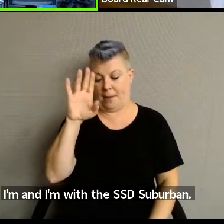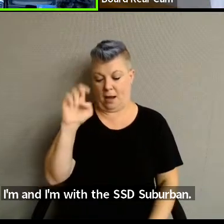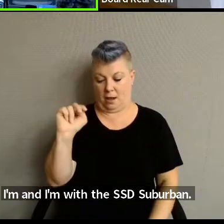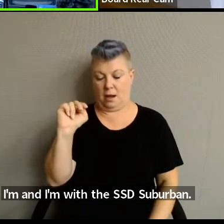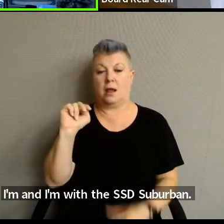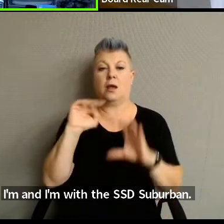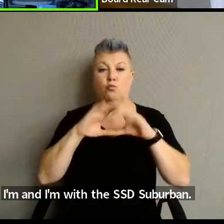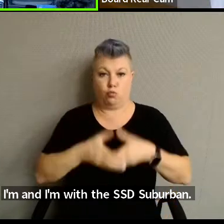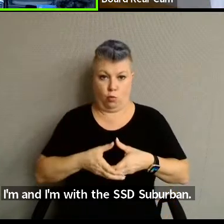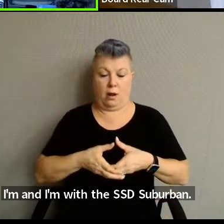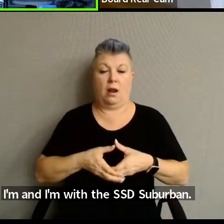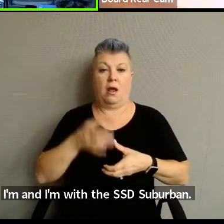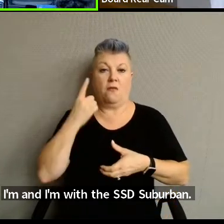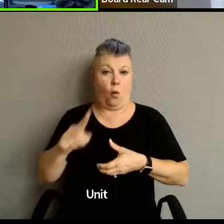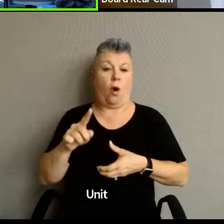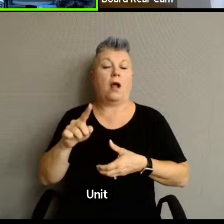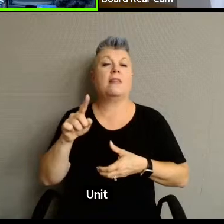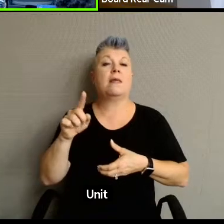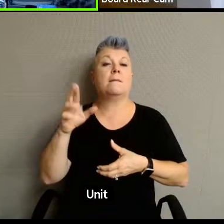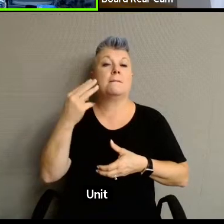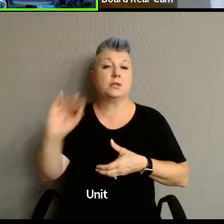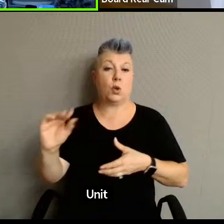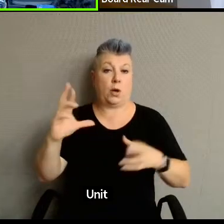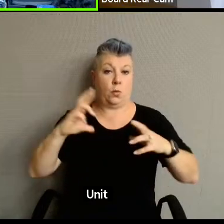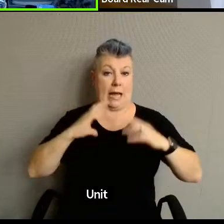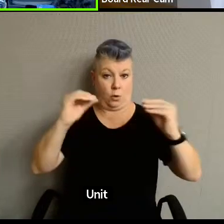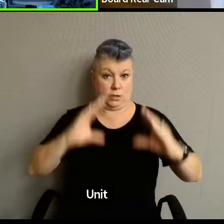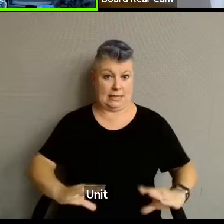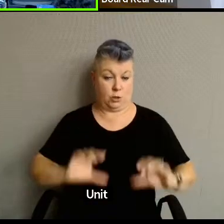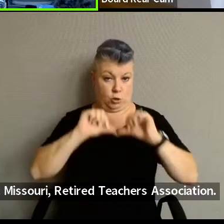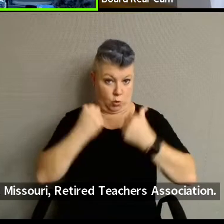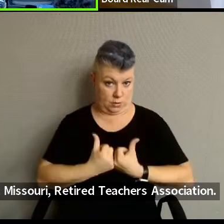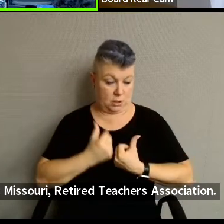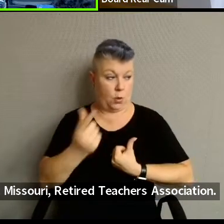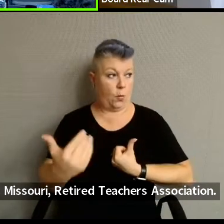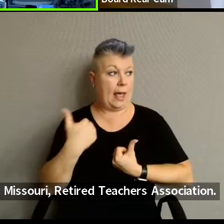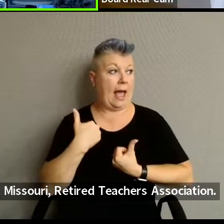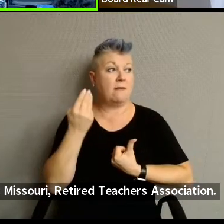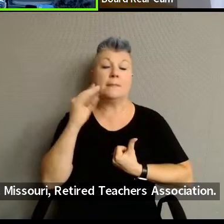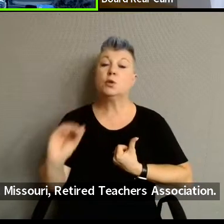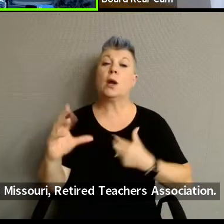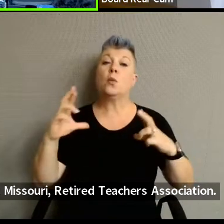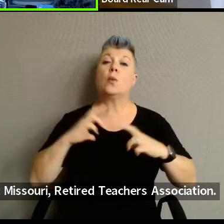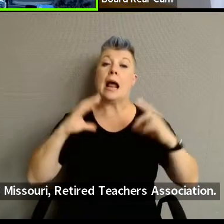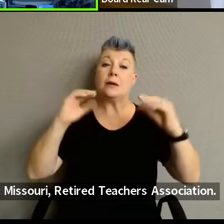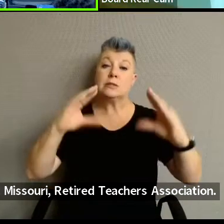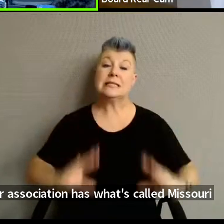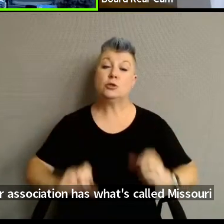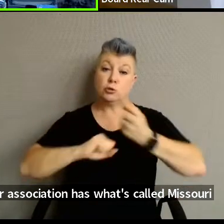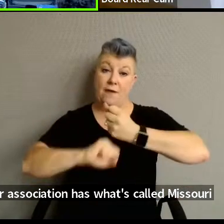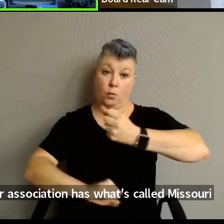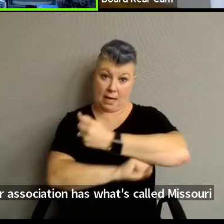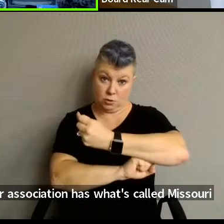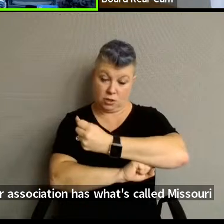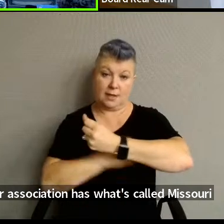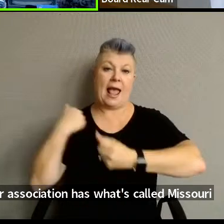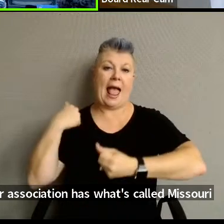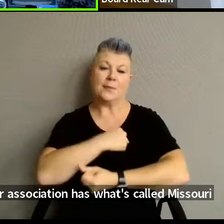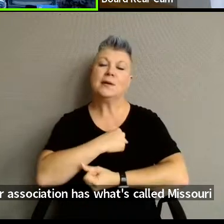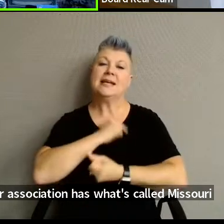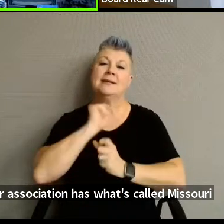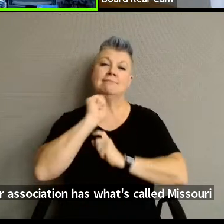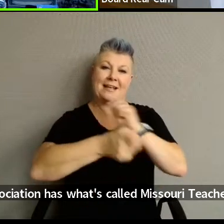Teachers Association. Our association has what's called Missouri Retired Teachers Foundation that gives